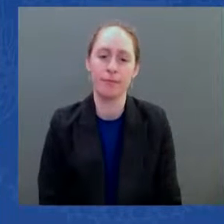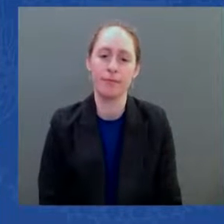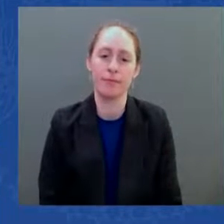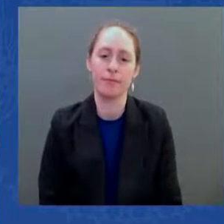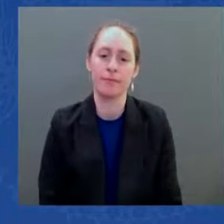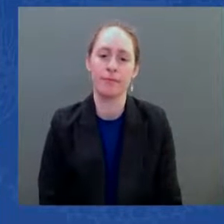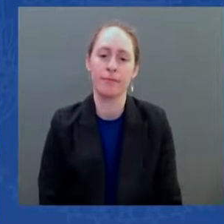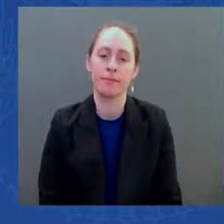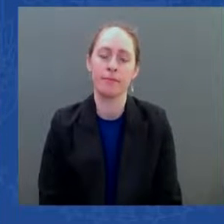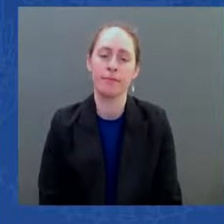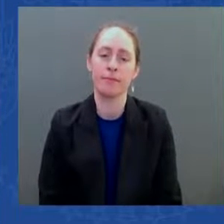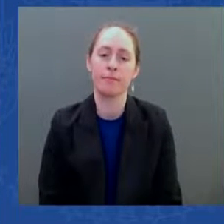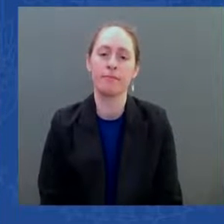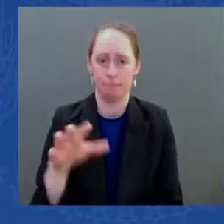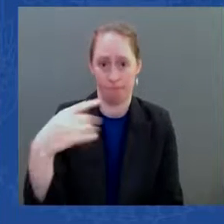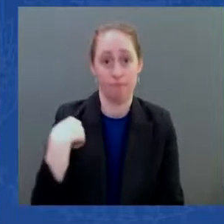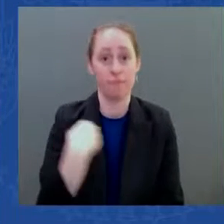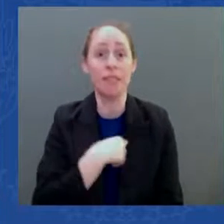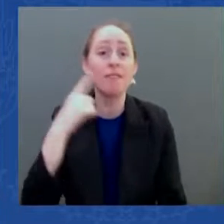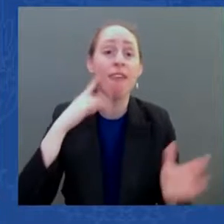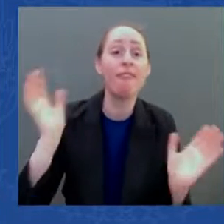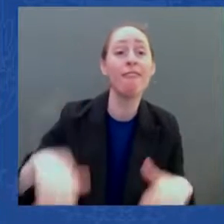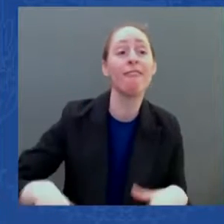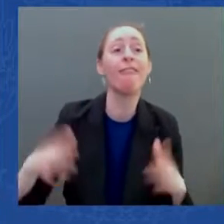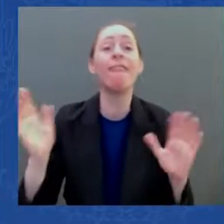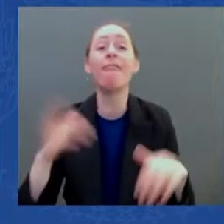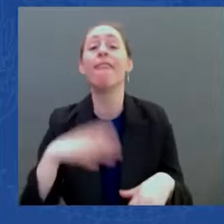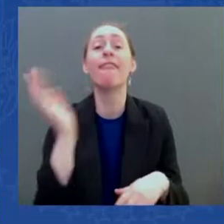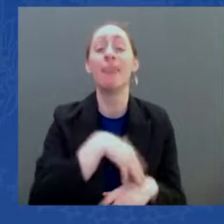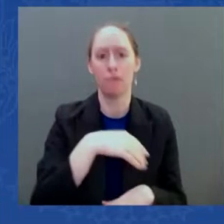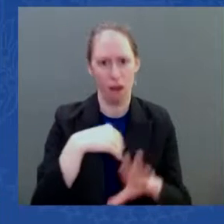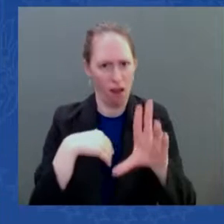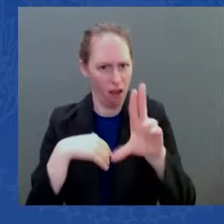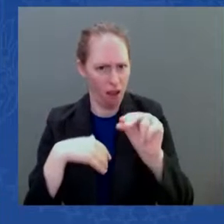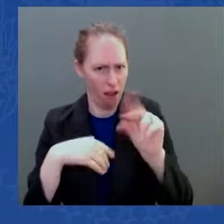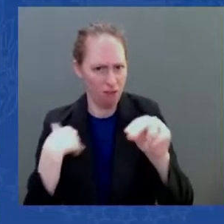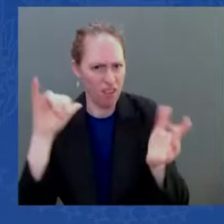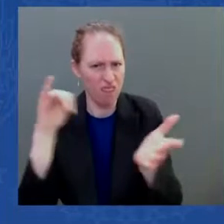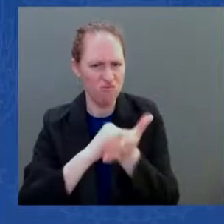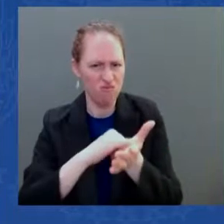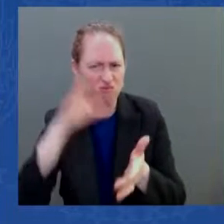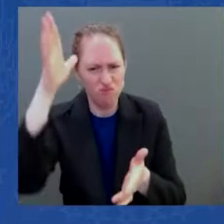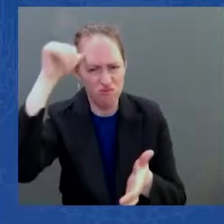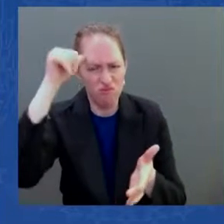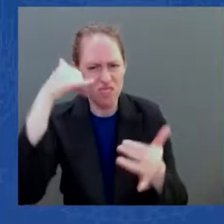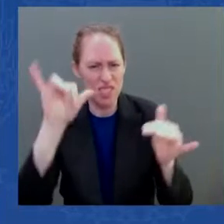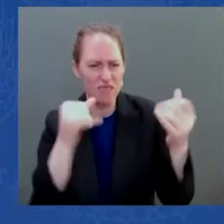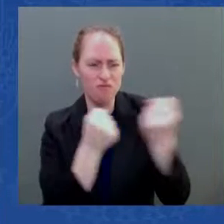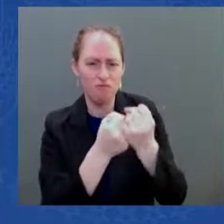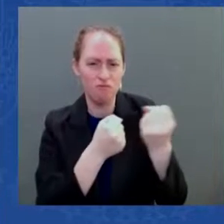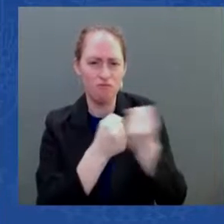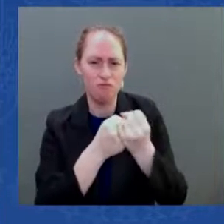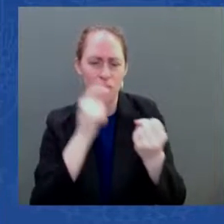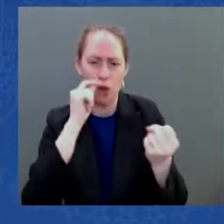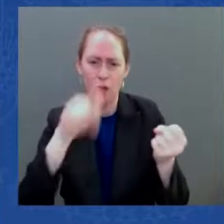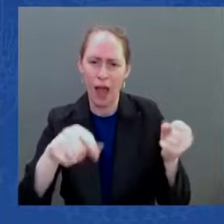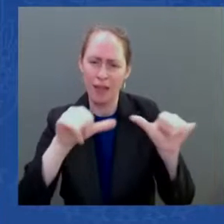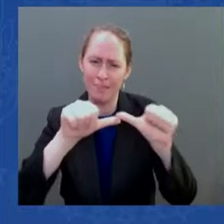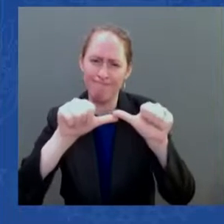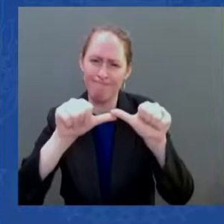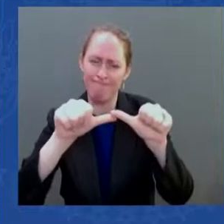people of Ukraine. We will never fail in our determination to defend freedom and oppose tyranny. It's as simple as